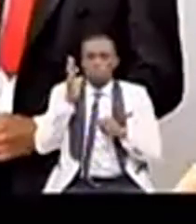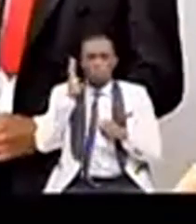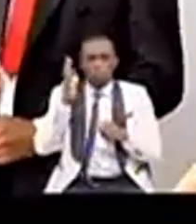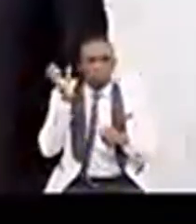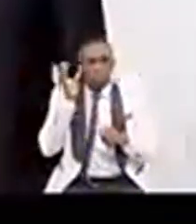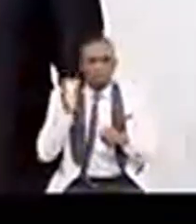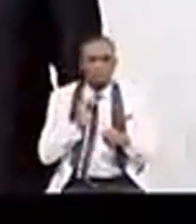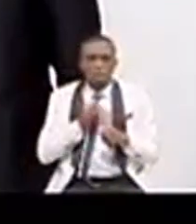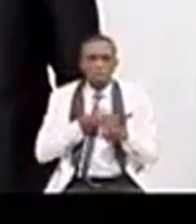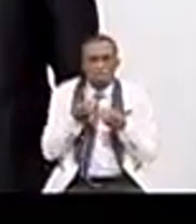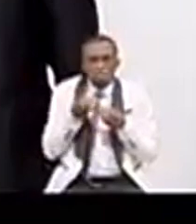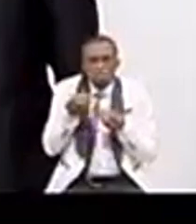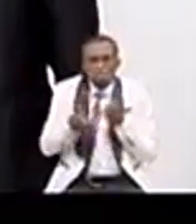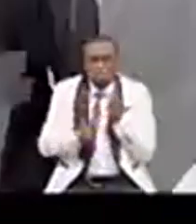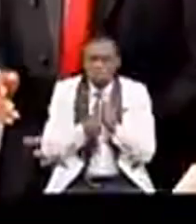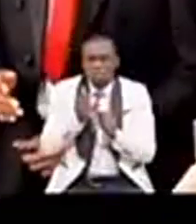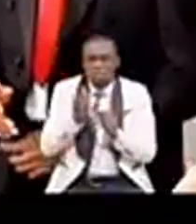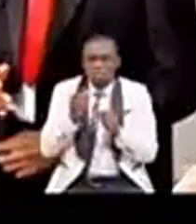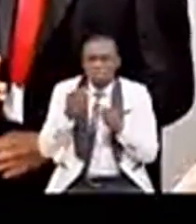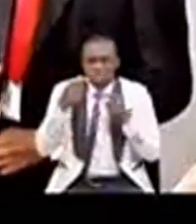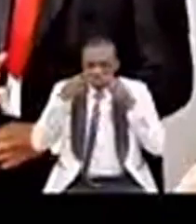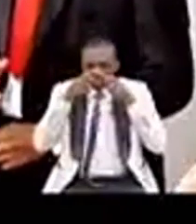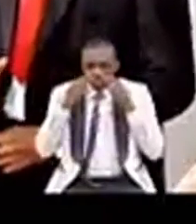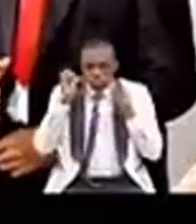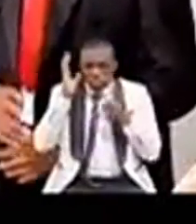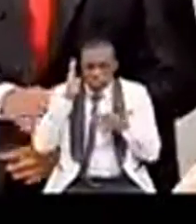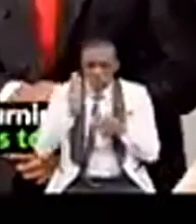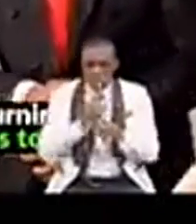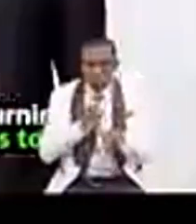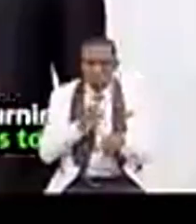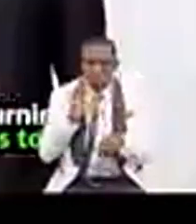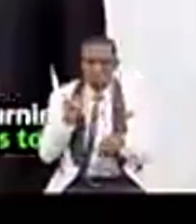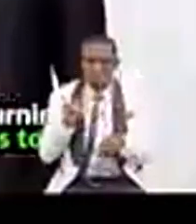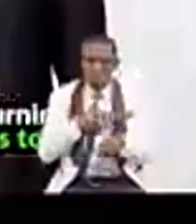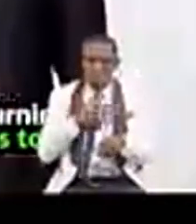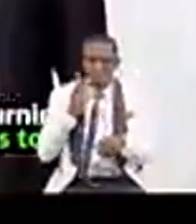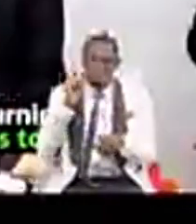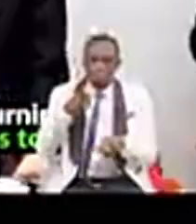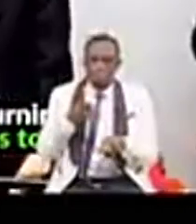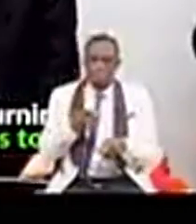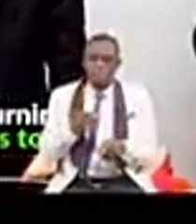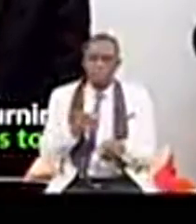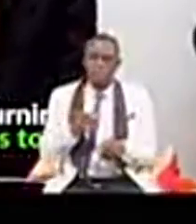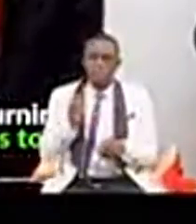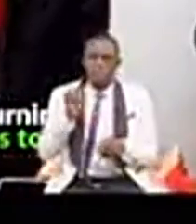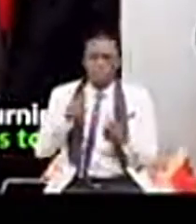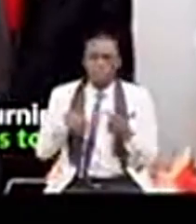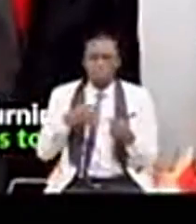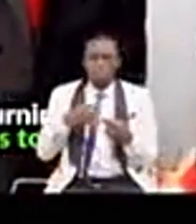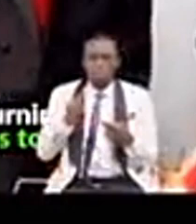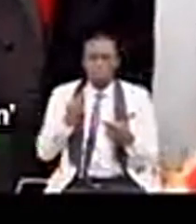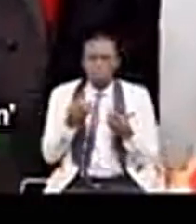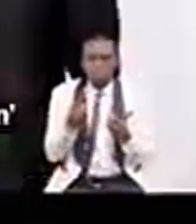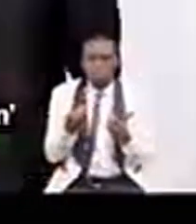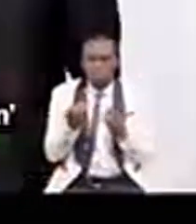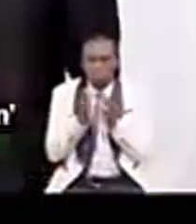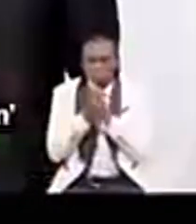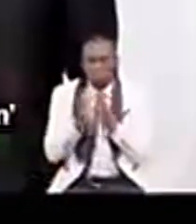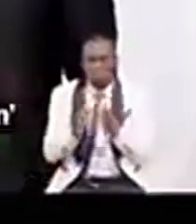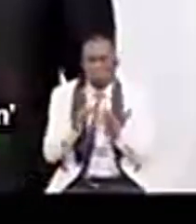Cry, answer by and by. You Feel a little prayer will turn